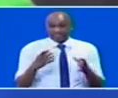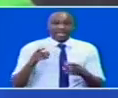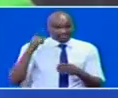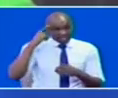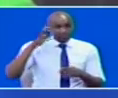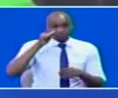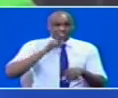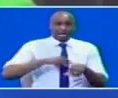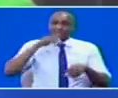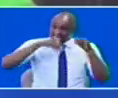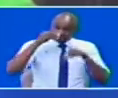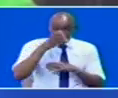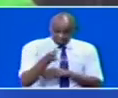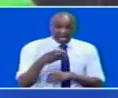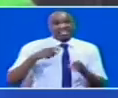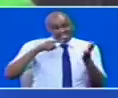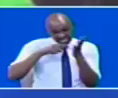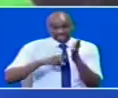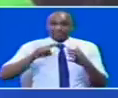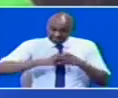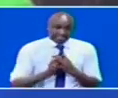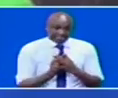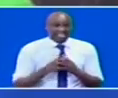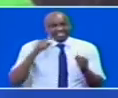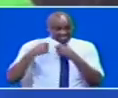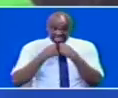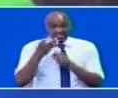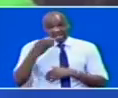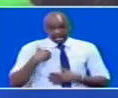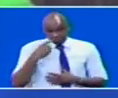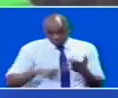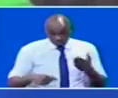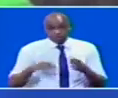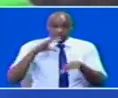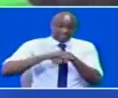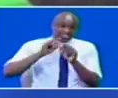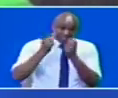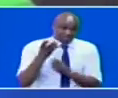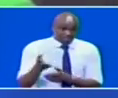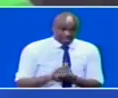elections na ikakuwa league lazima ianze. So kulikuwa na changamoto in terms of kupata teams.